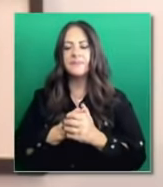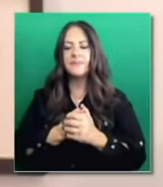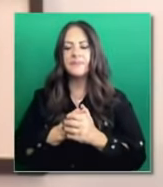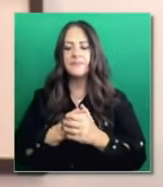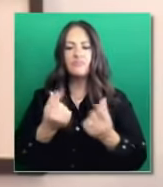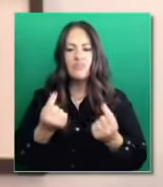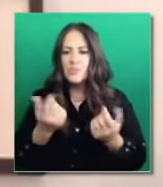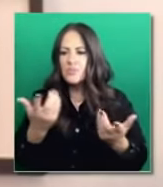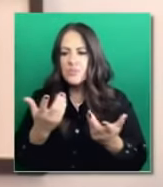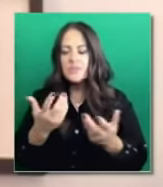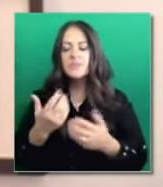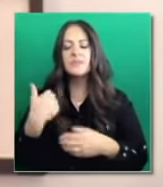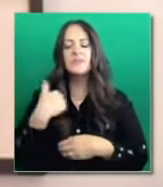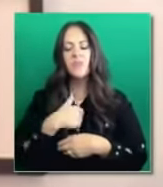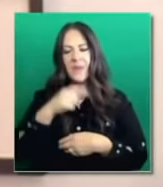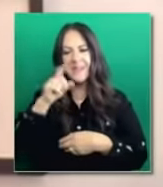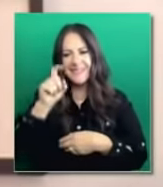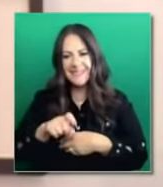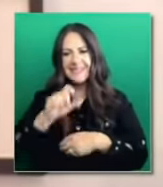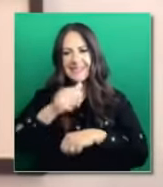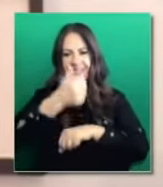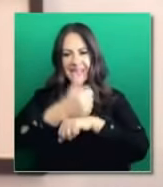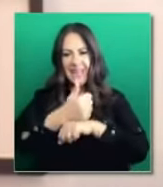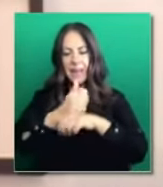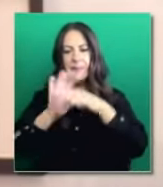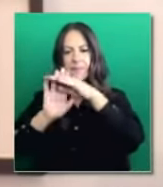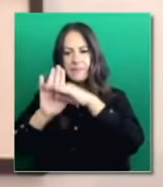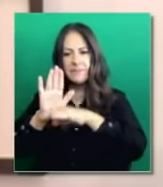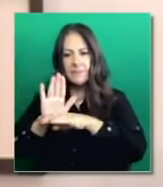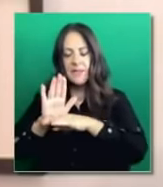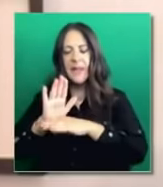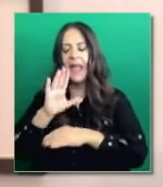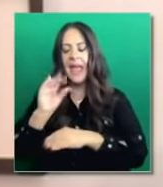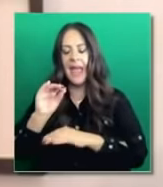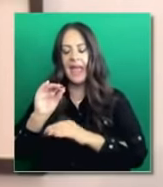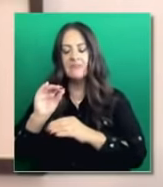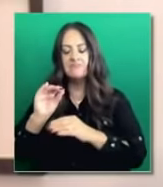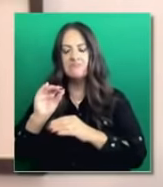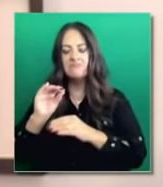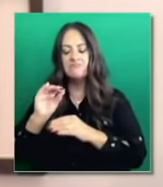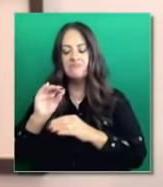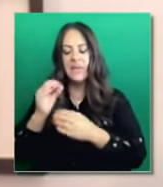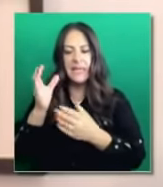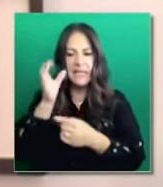we have to put these measures in place, continue to monitor and consult